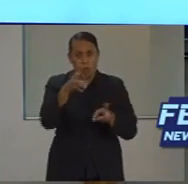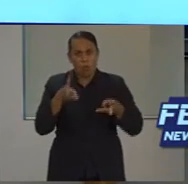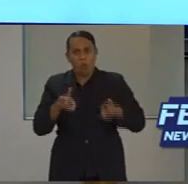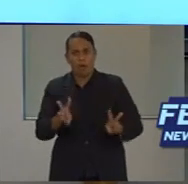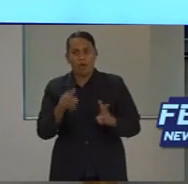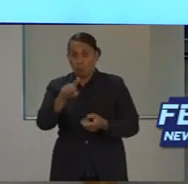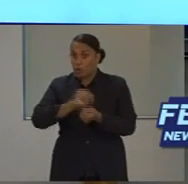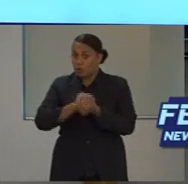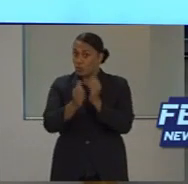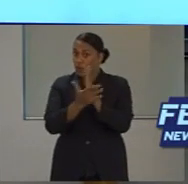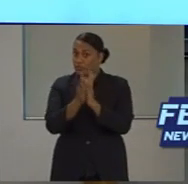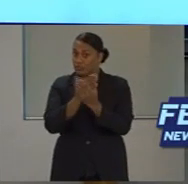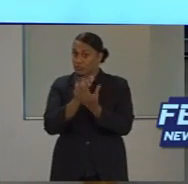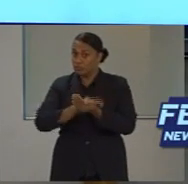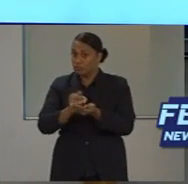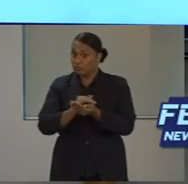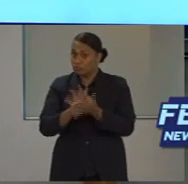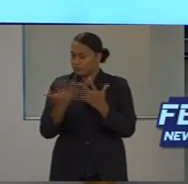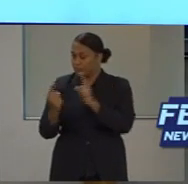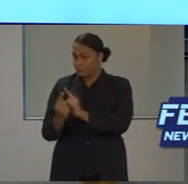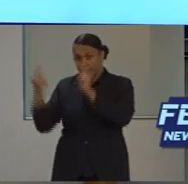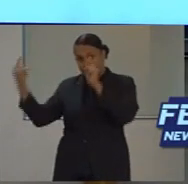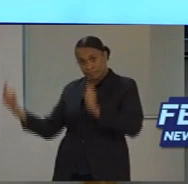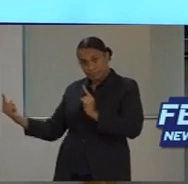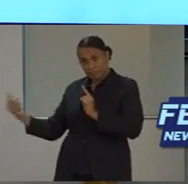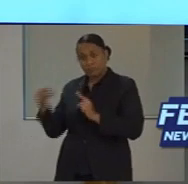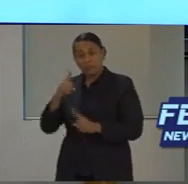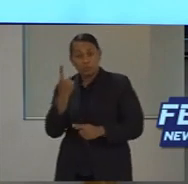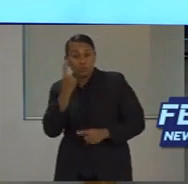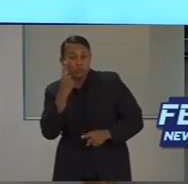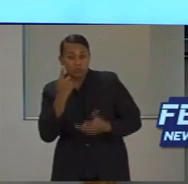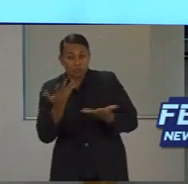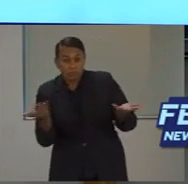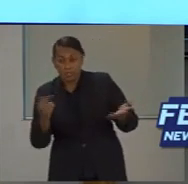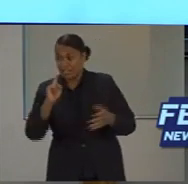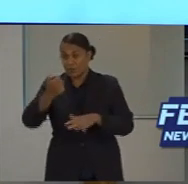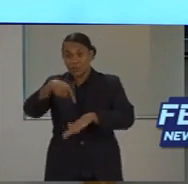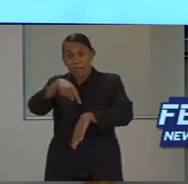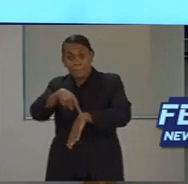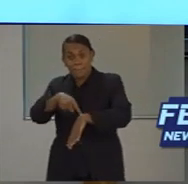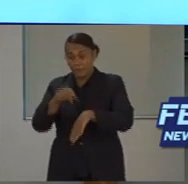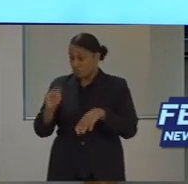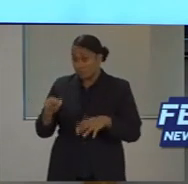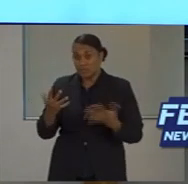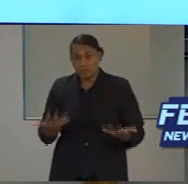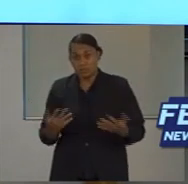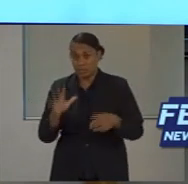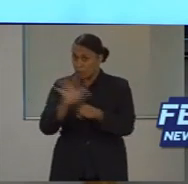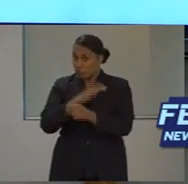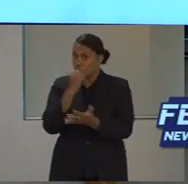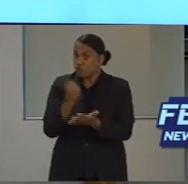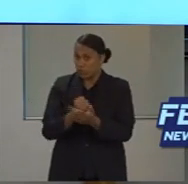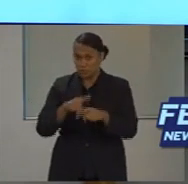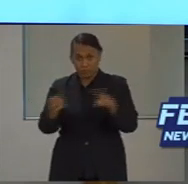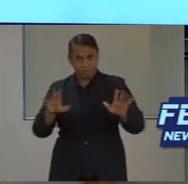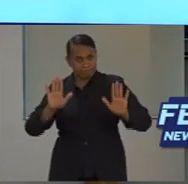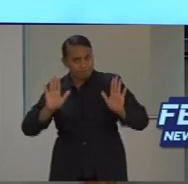have seen, the time that is needed to ensure it cannot be spread can be far longer than the world first